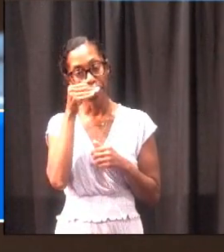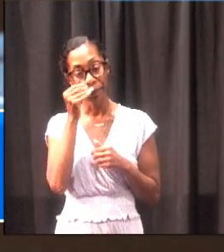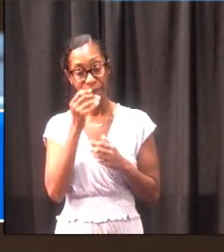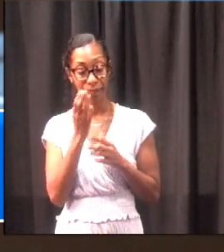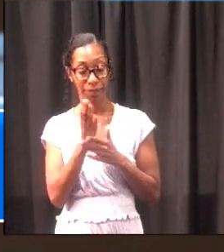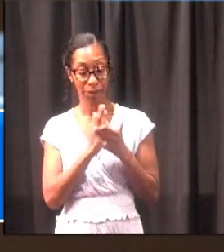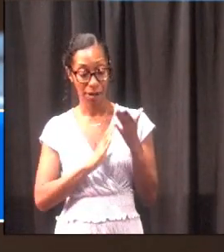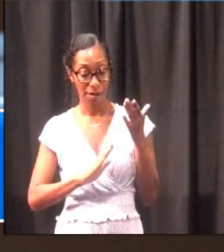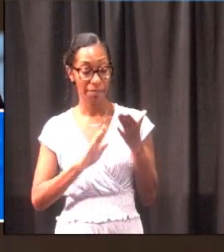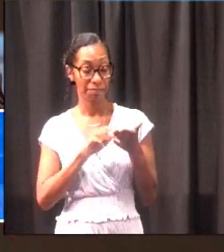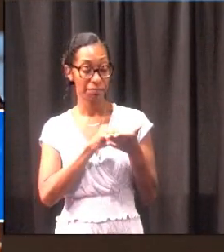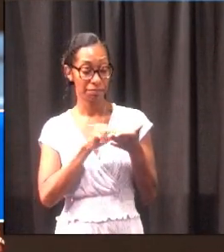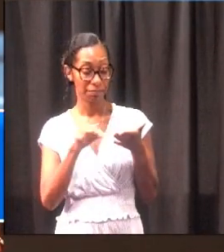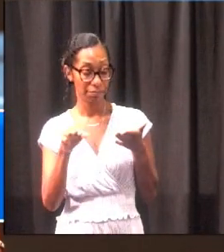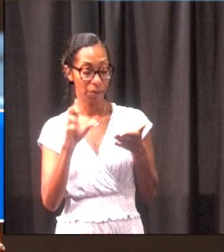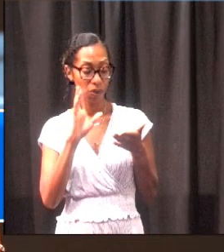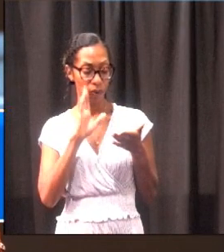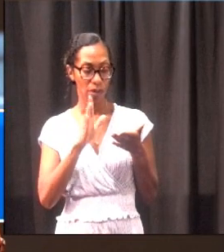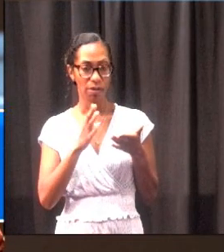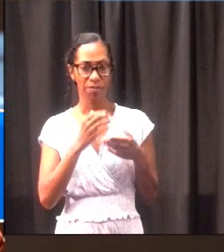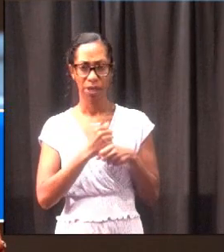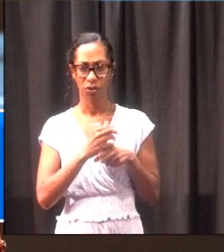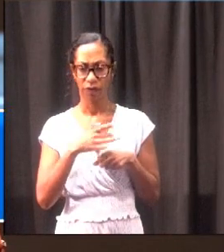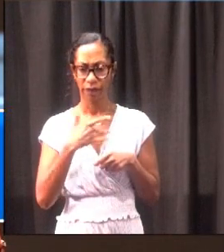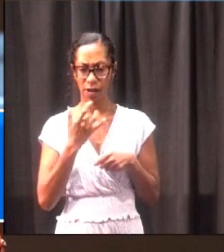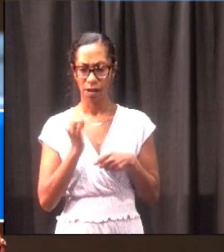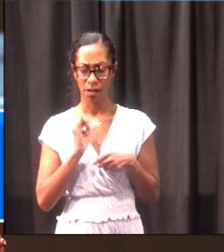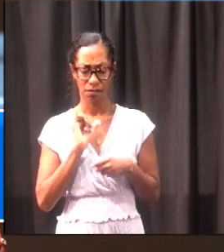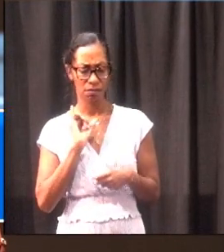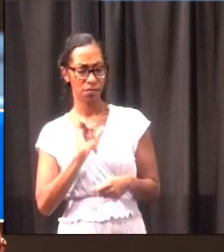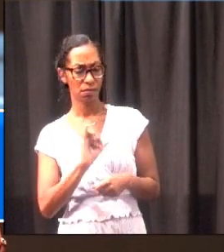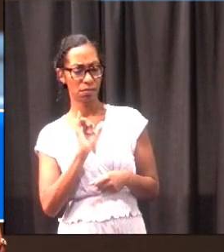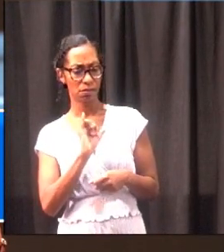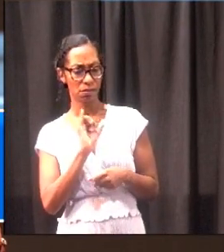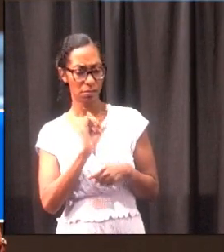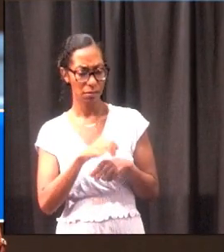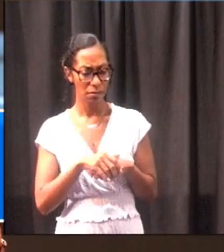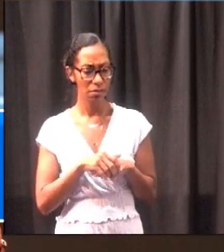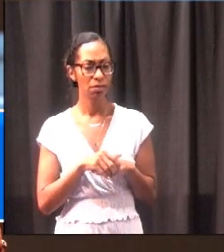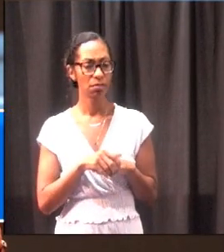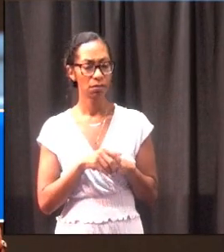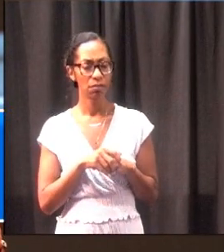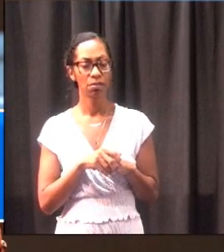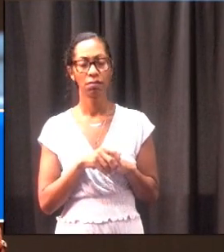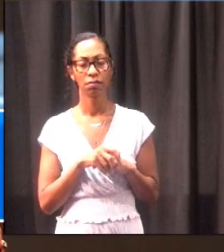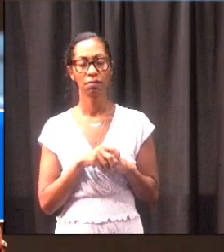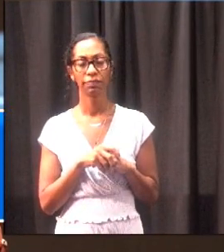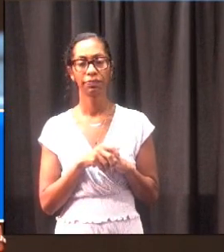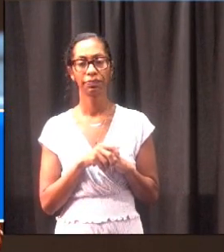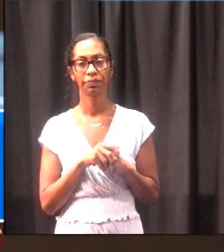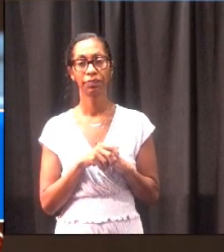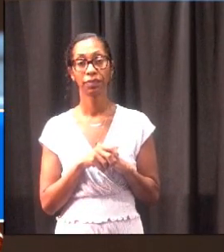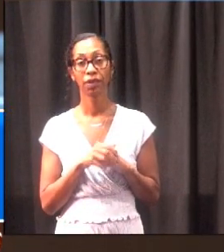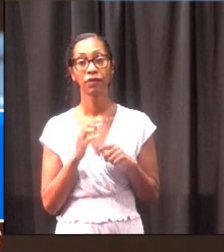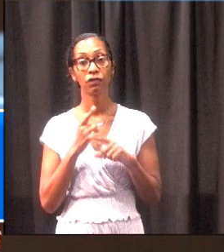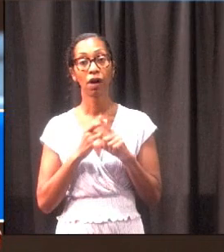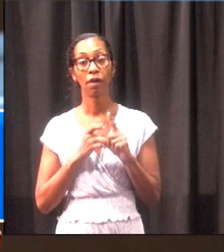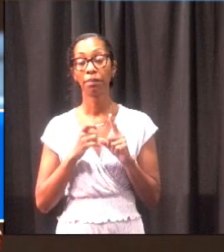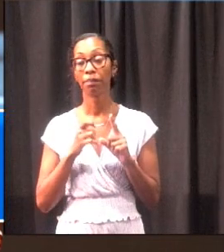into studying and reading and seeing what God is saying through the Apostle